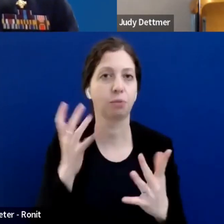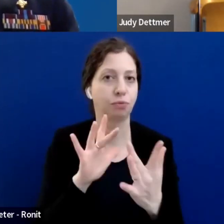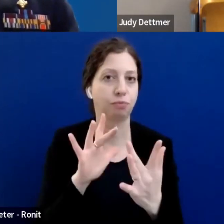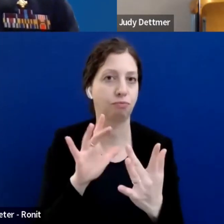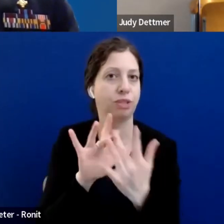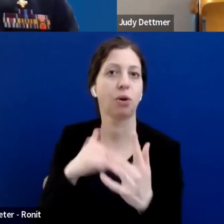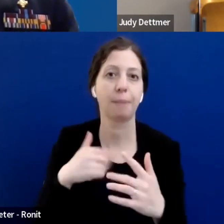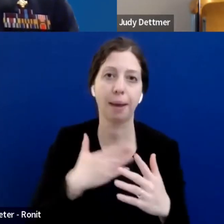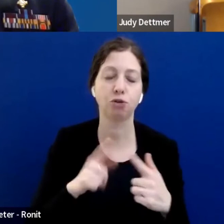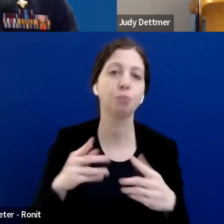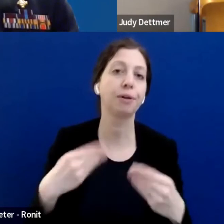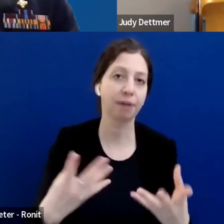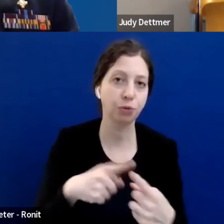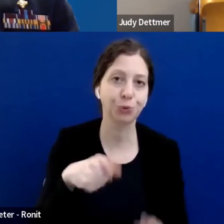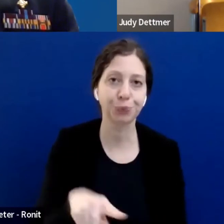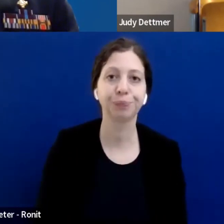that.